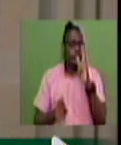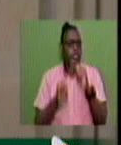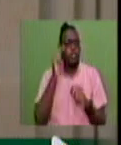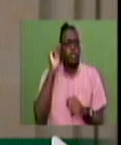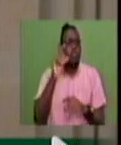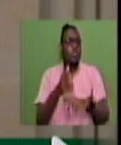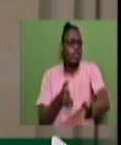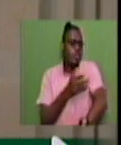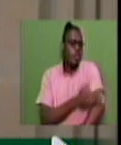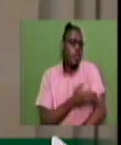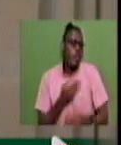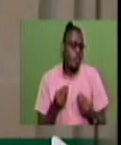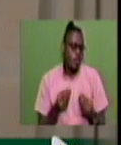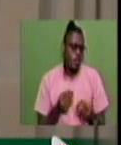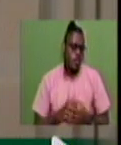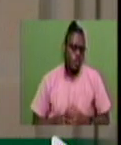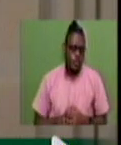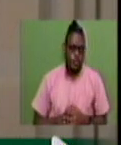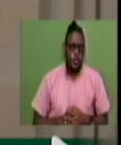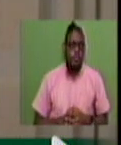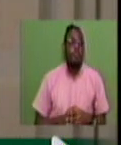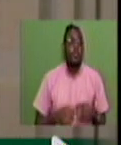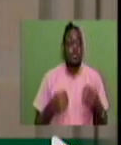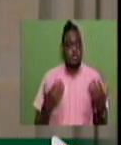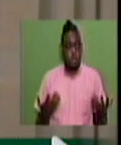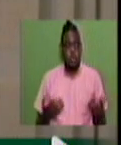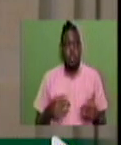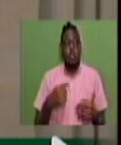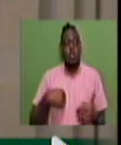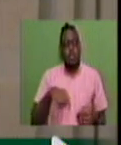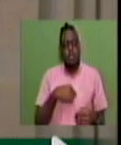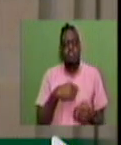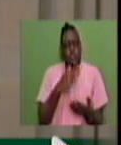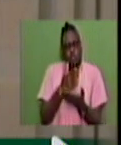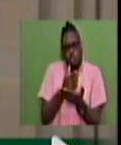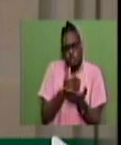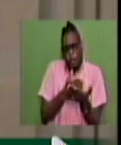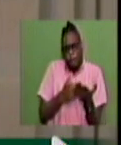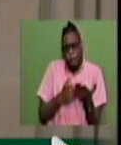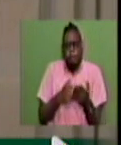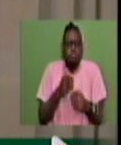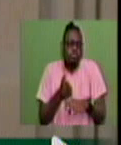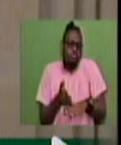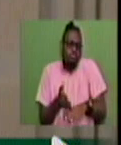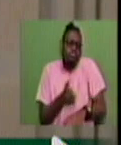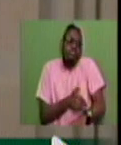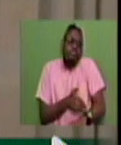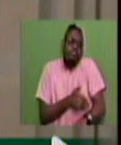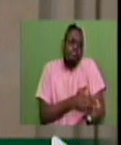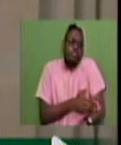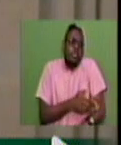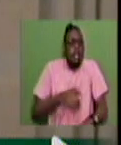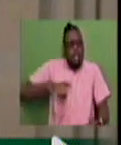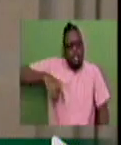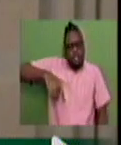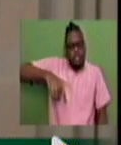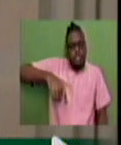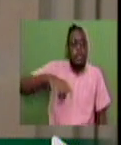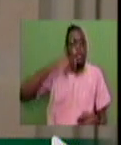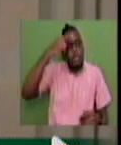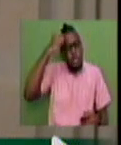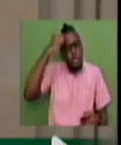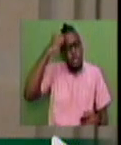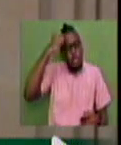implementation of the initiative has been delayed by COVID-19. It is now expected to be completed by the end of the second quarter of this